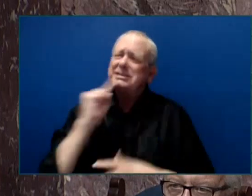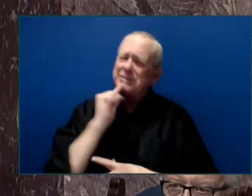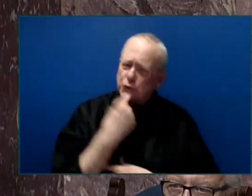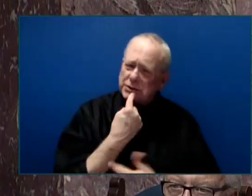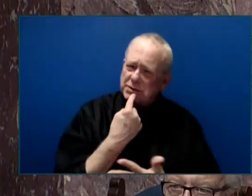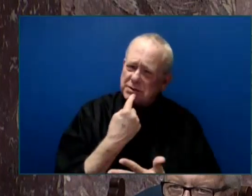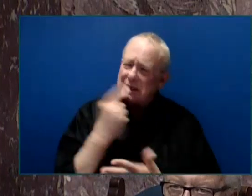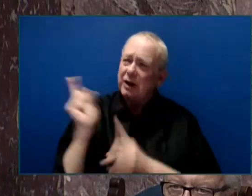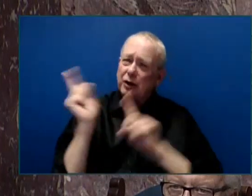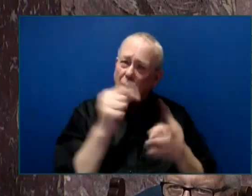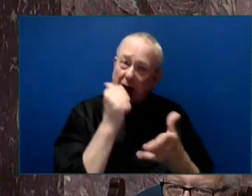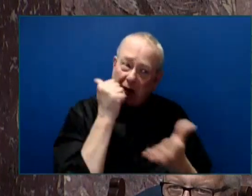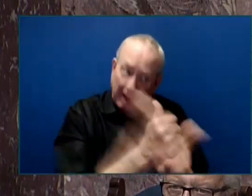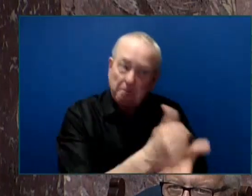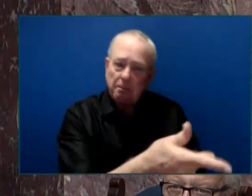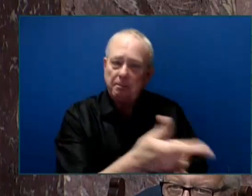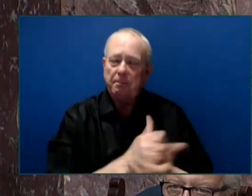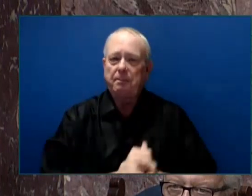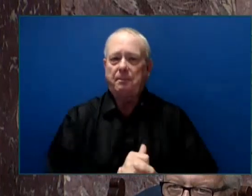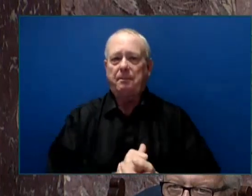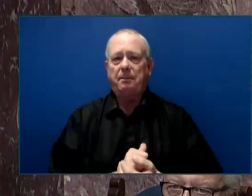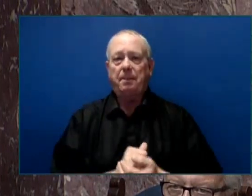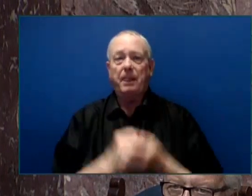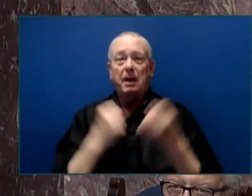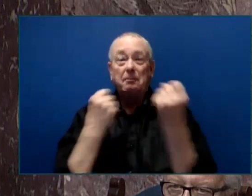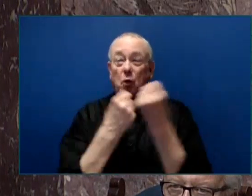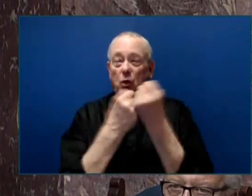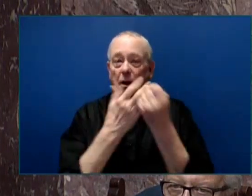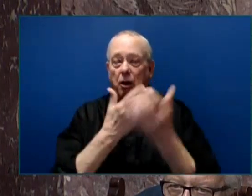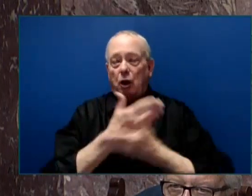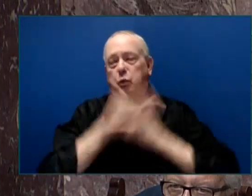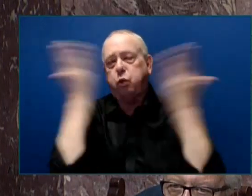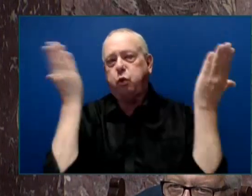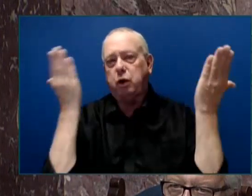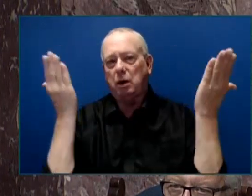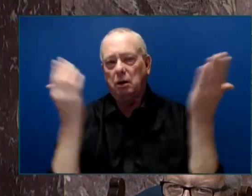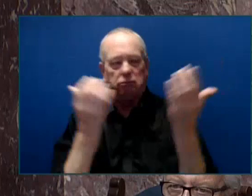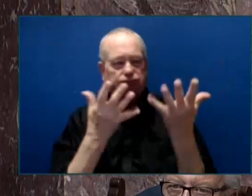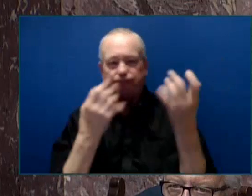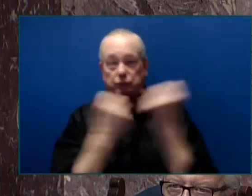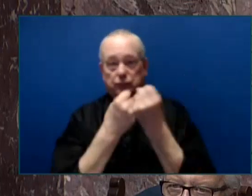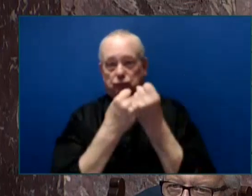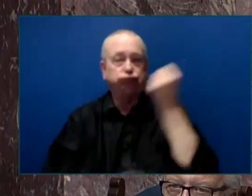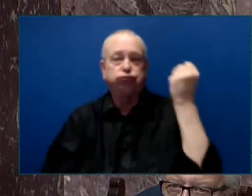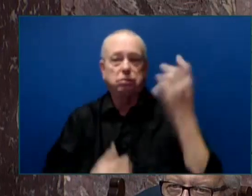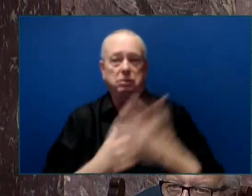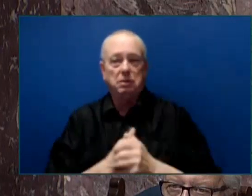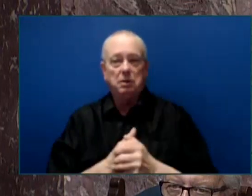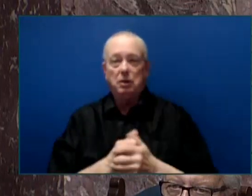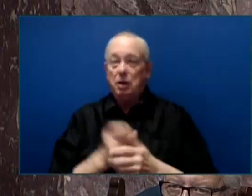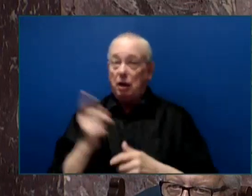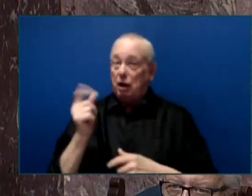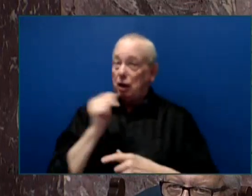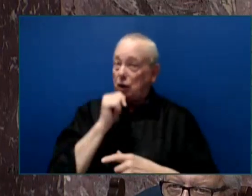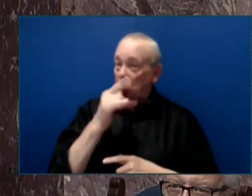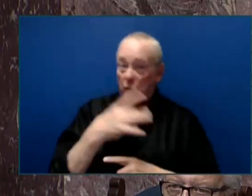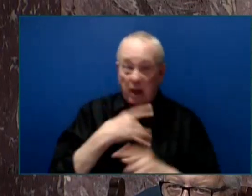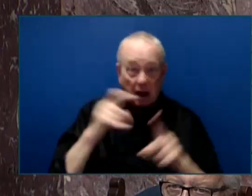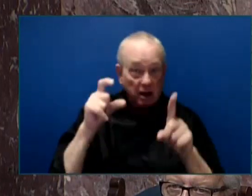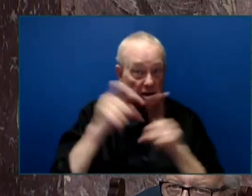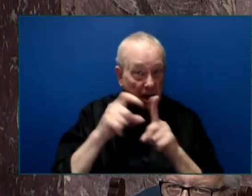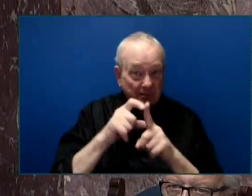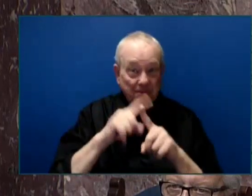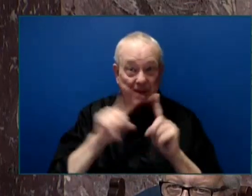Without the supports, that is all it is, Mr. Speaker, and the government cannot like that term all they want, but that's the reality of what they've created.